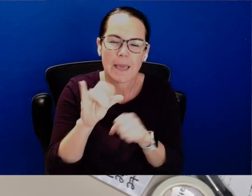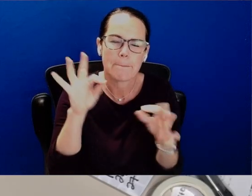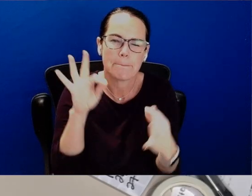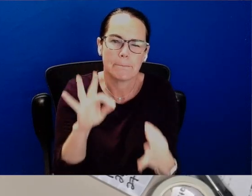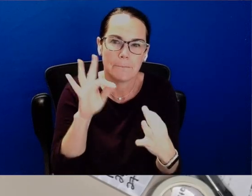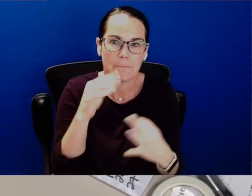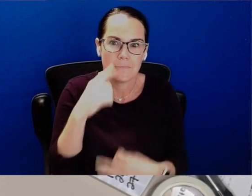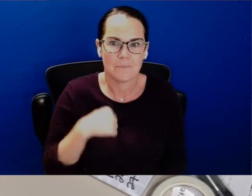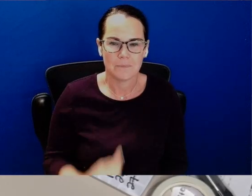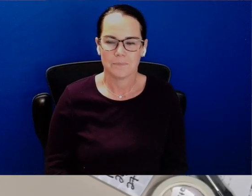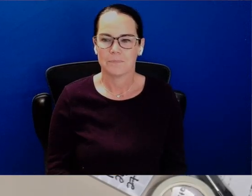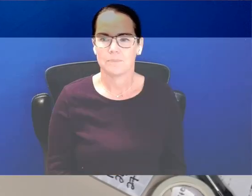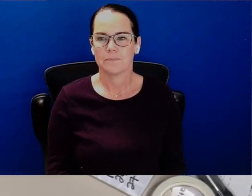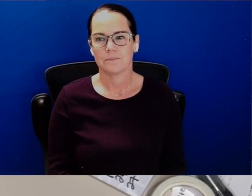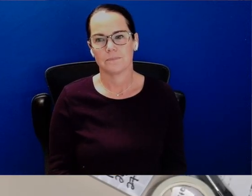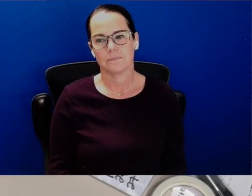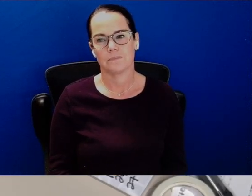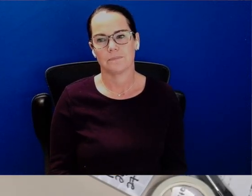for me.